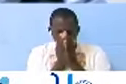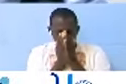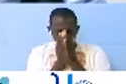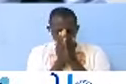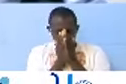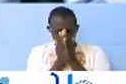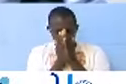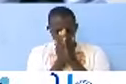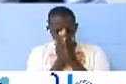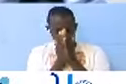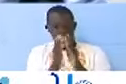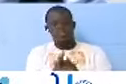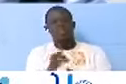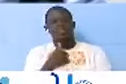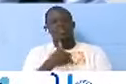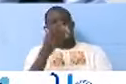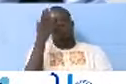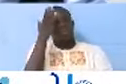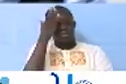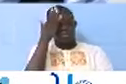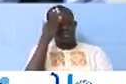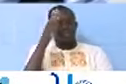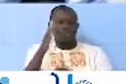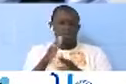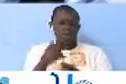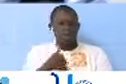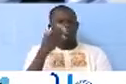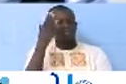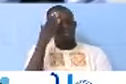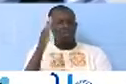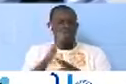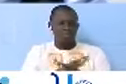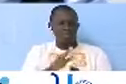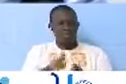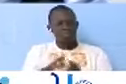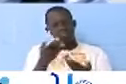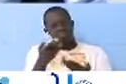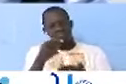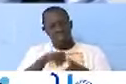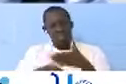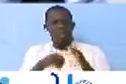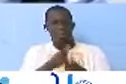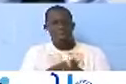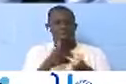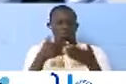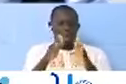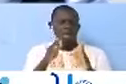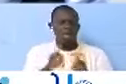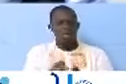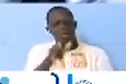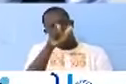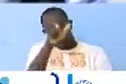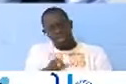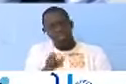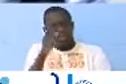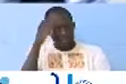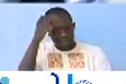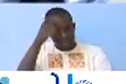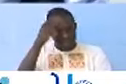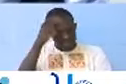I knew that na jo ya miroto in my unlimited human